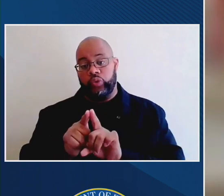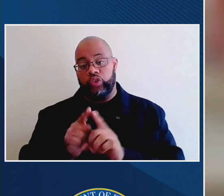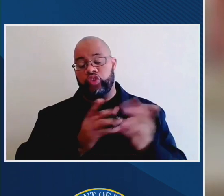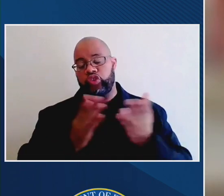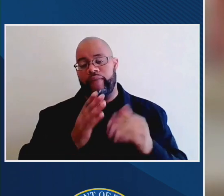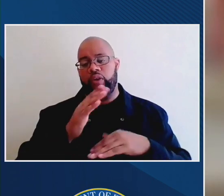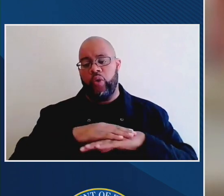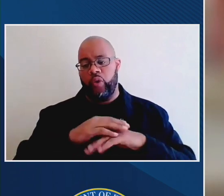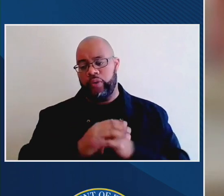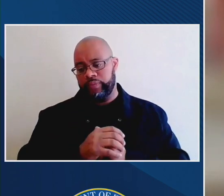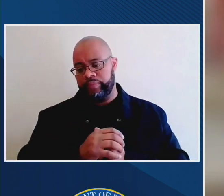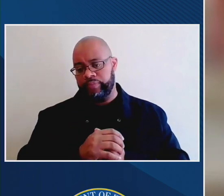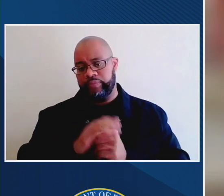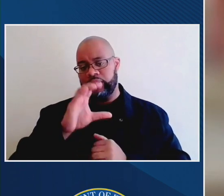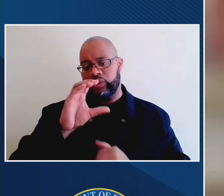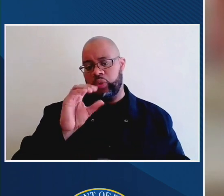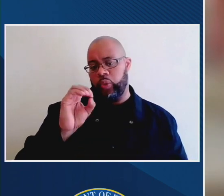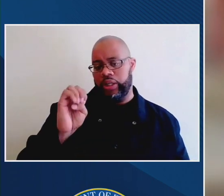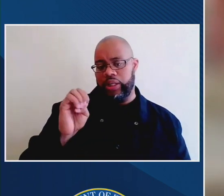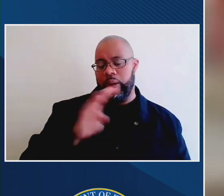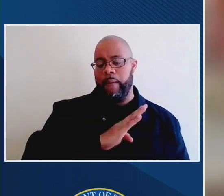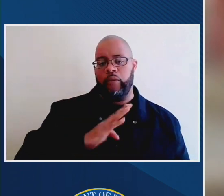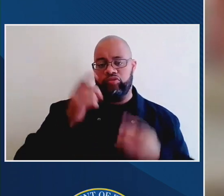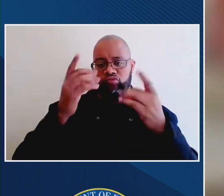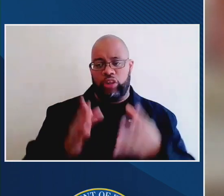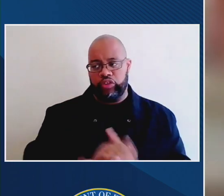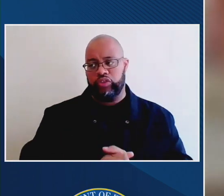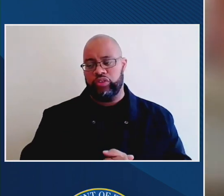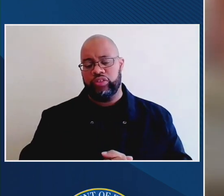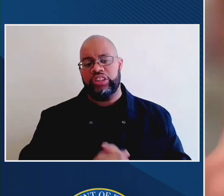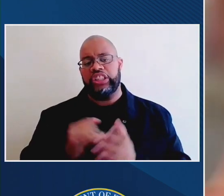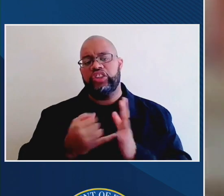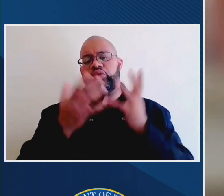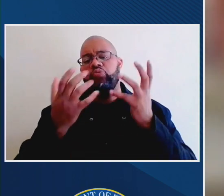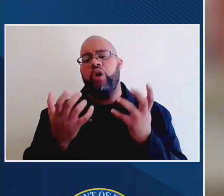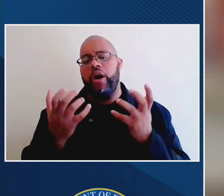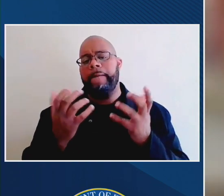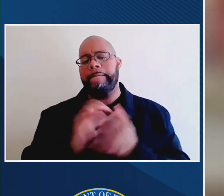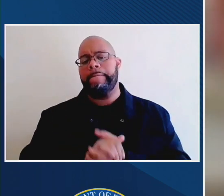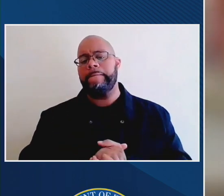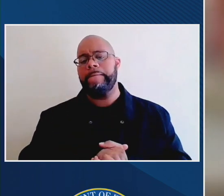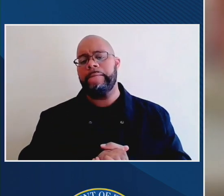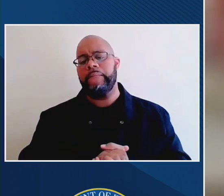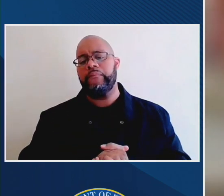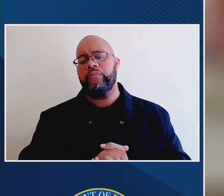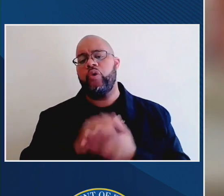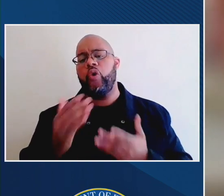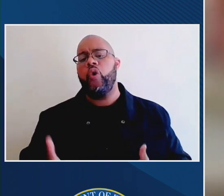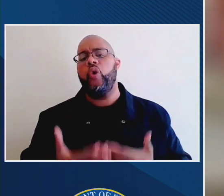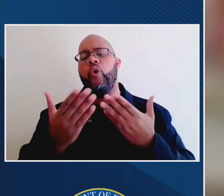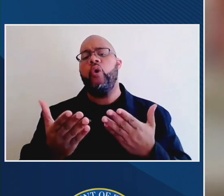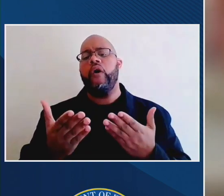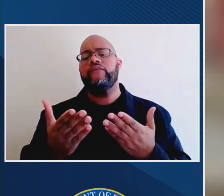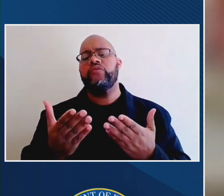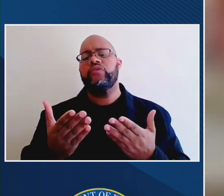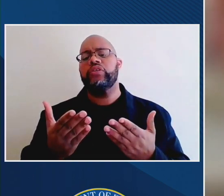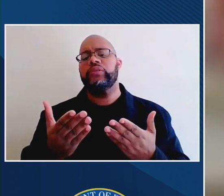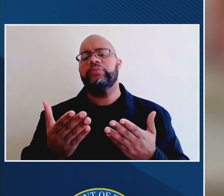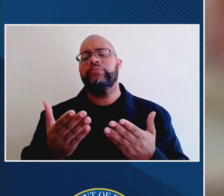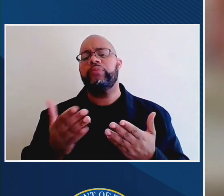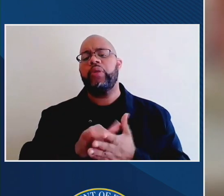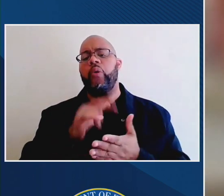the COE board of directors, I just wanted to offer up that what I'm